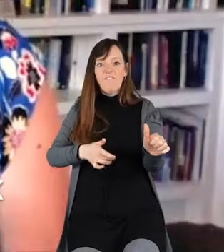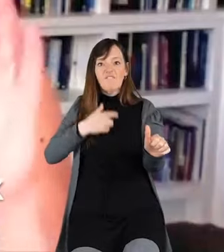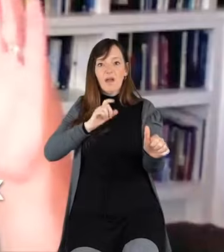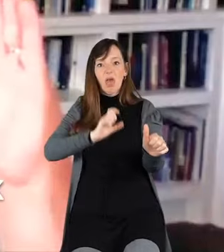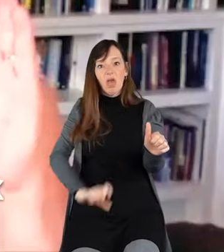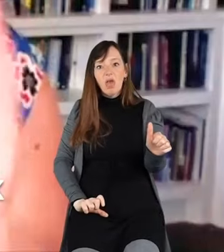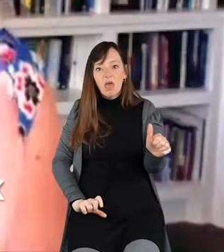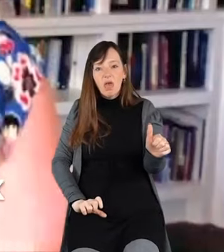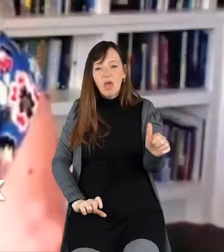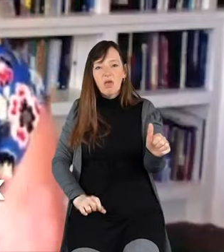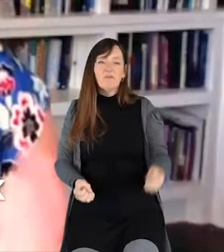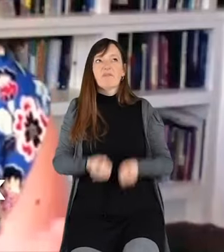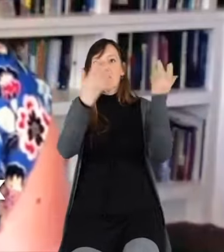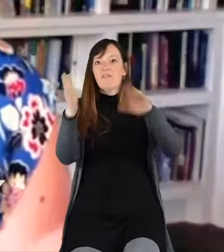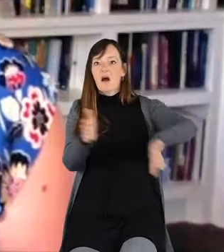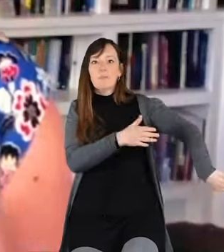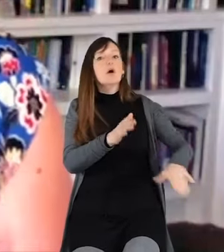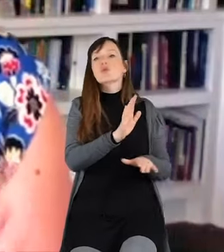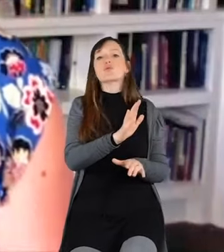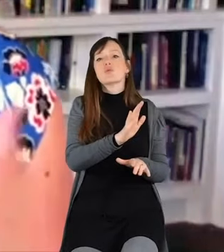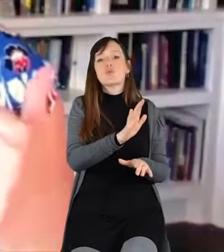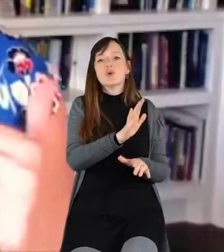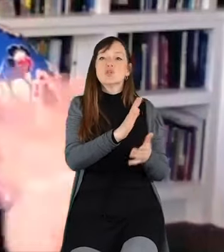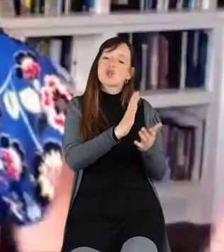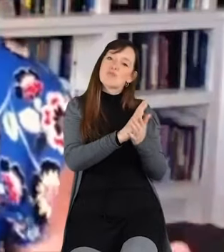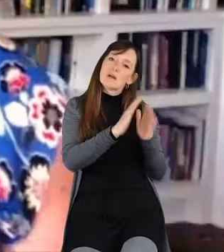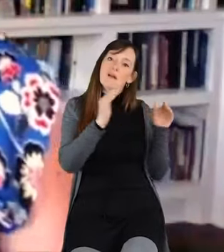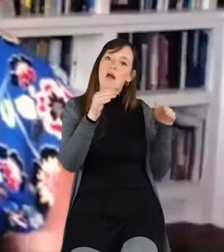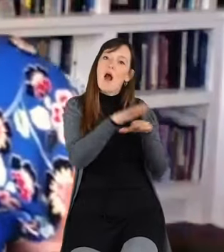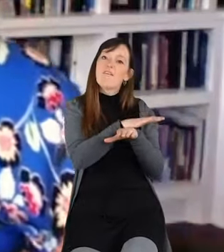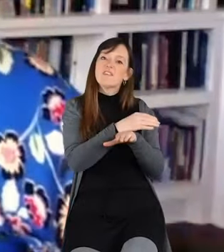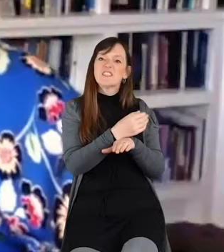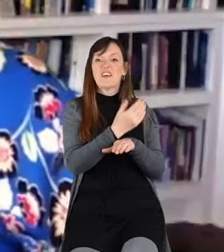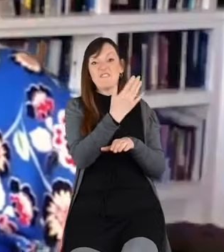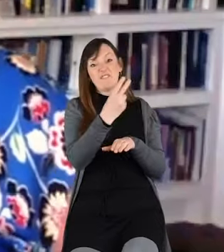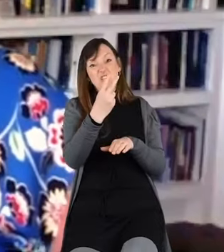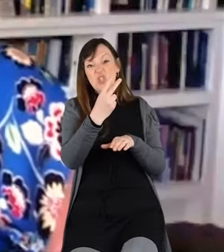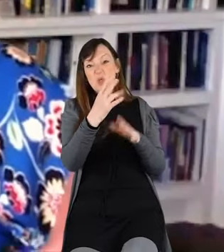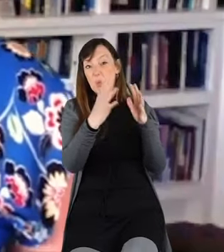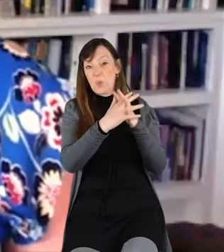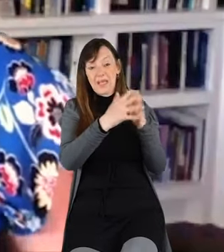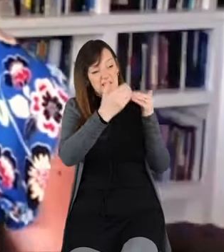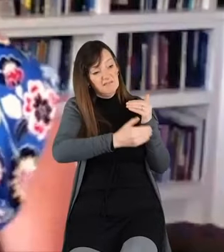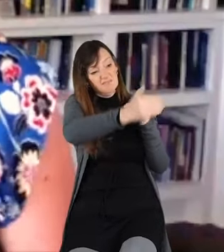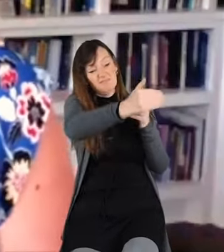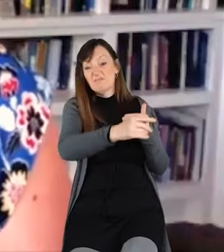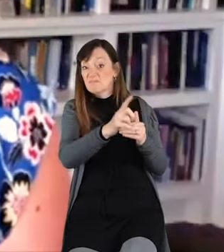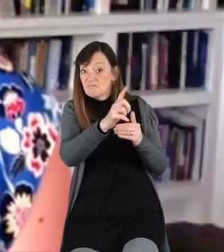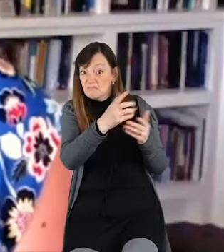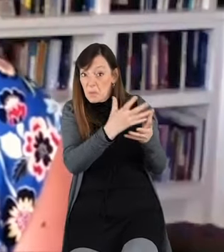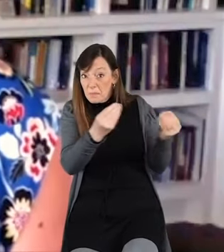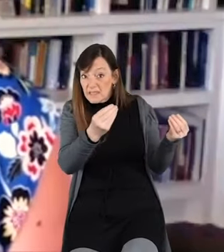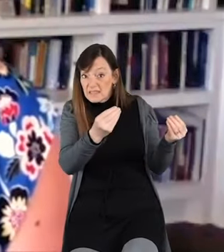so it's just 52 weeks worth that aren't dated. Just, you miss a week or two, pick it up again and start